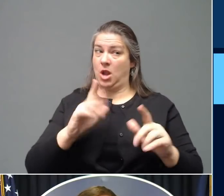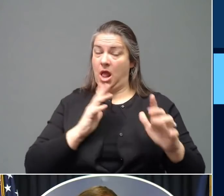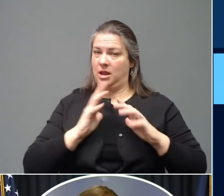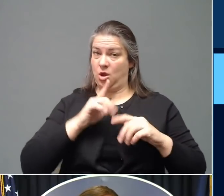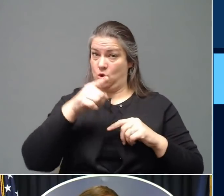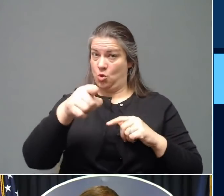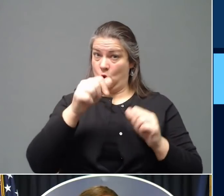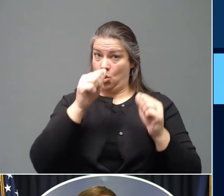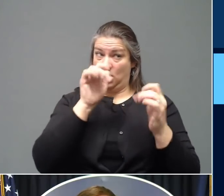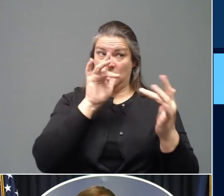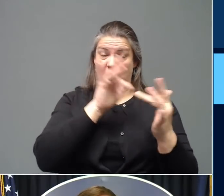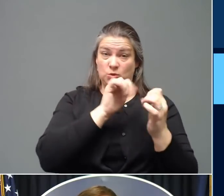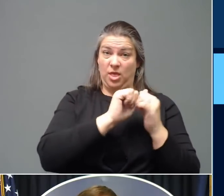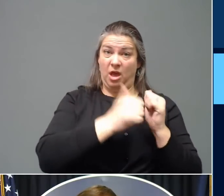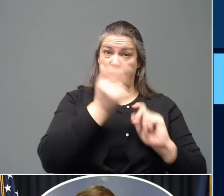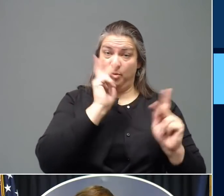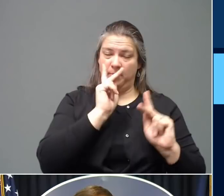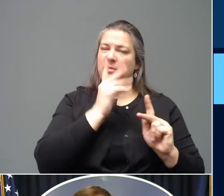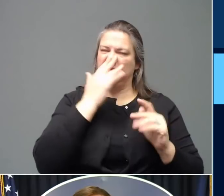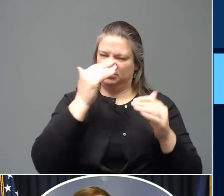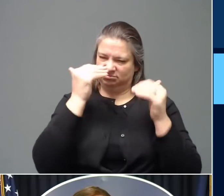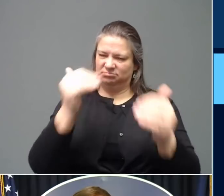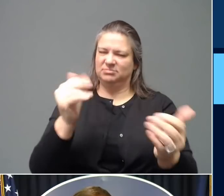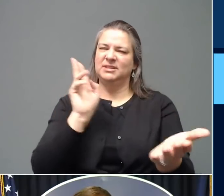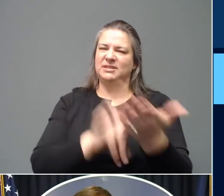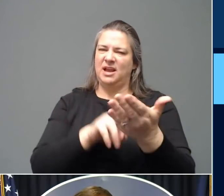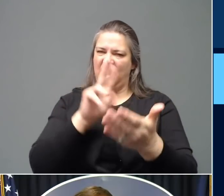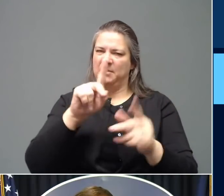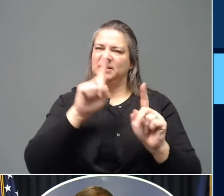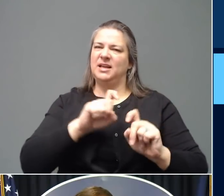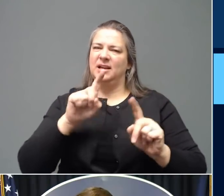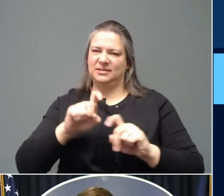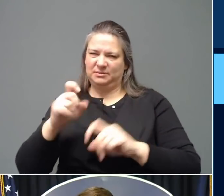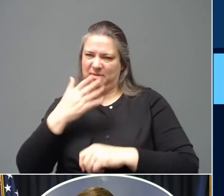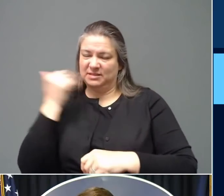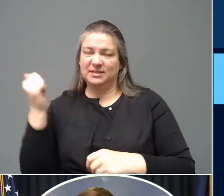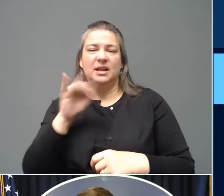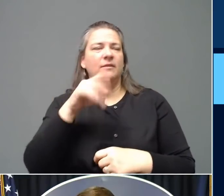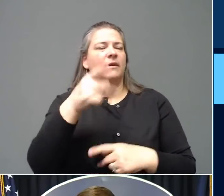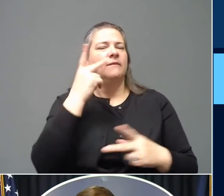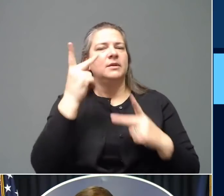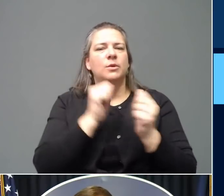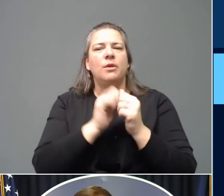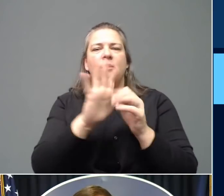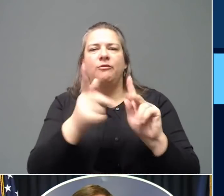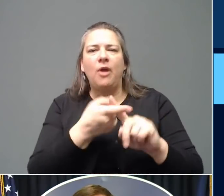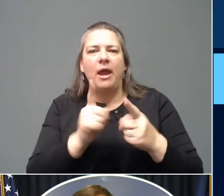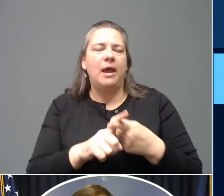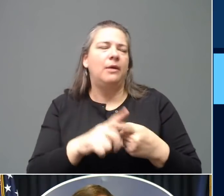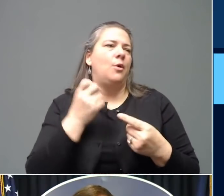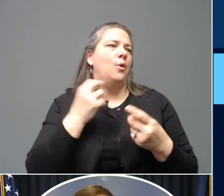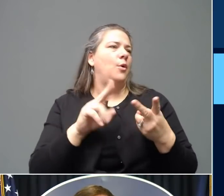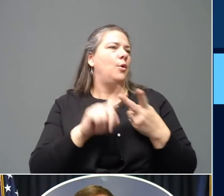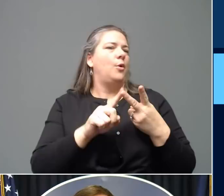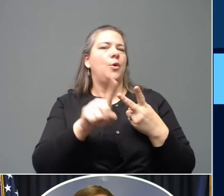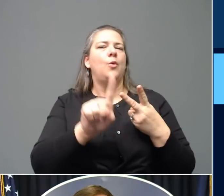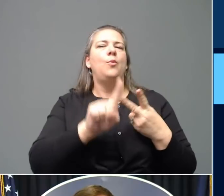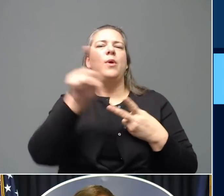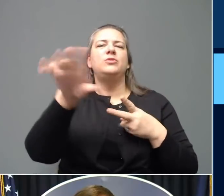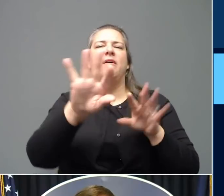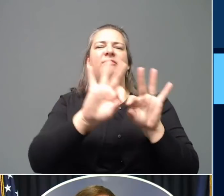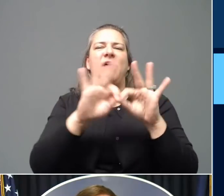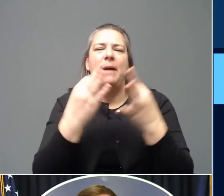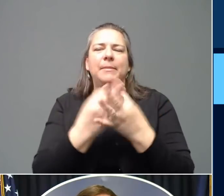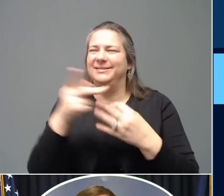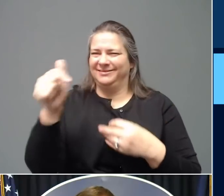kycovid19.ky.gov and sign up now. If you visited with friends, if you went to extended family members that don't live in your